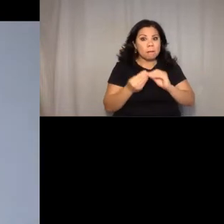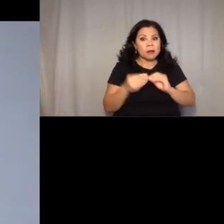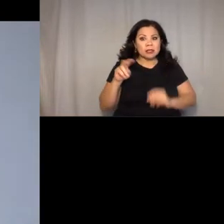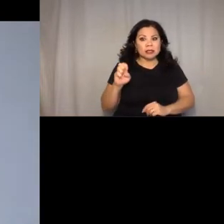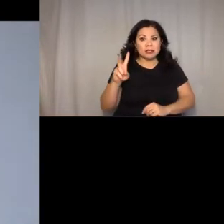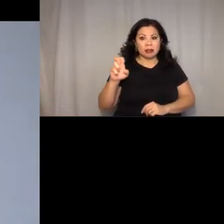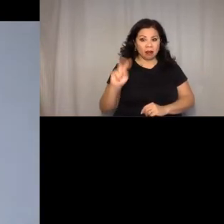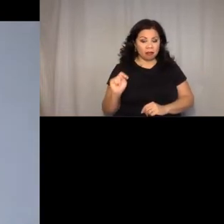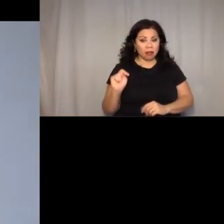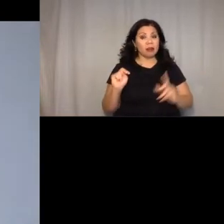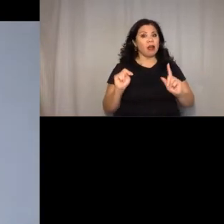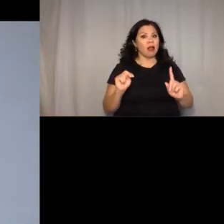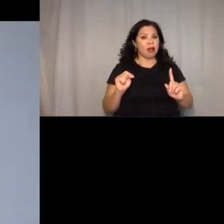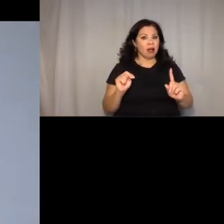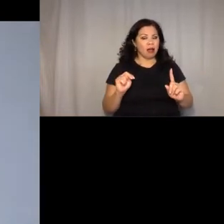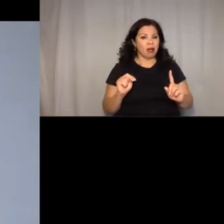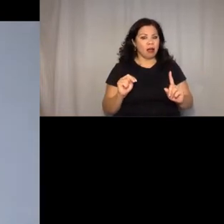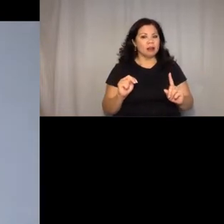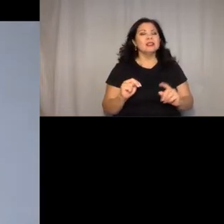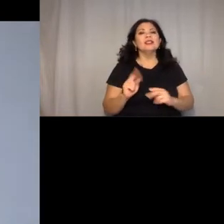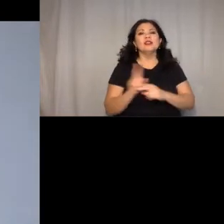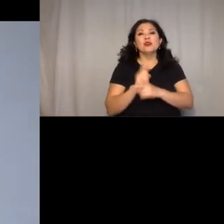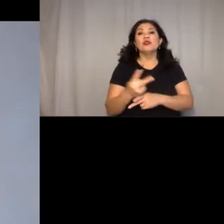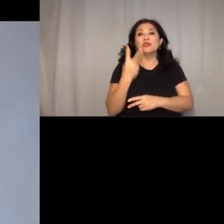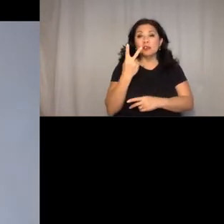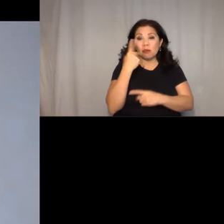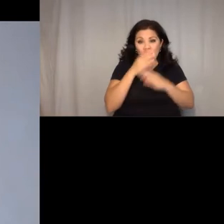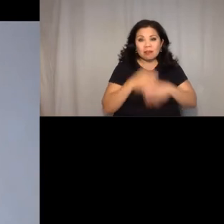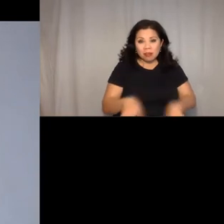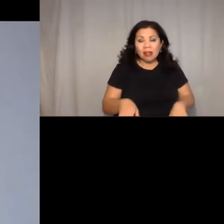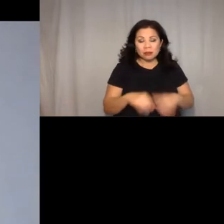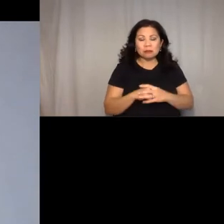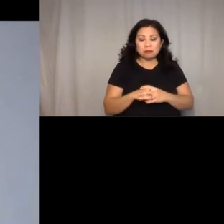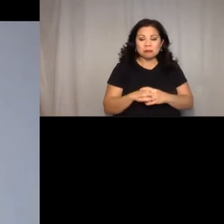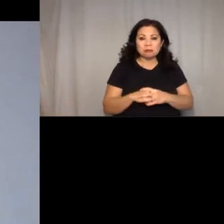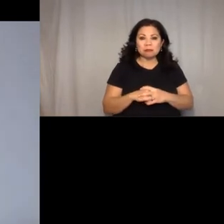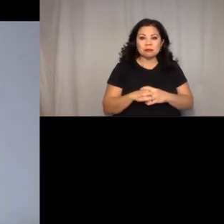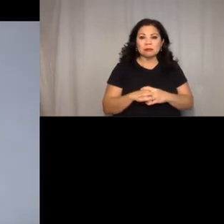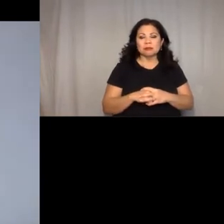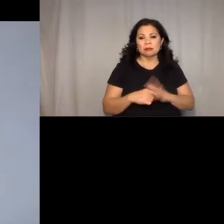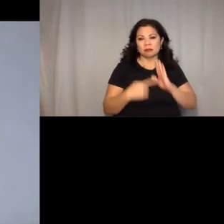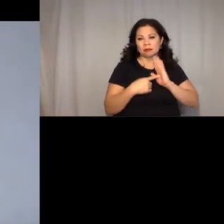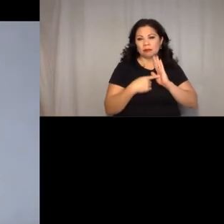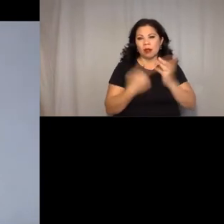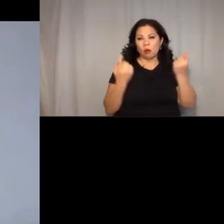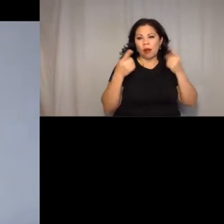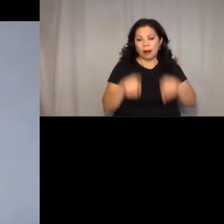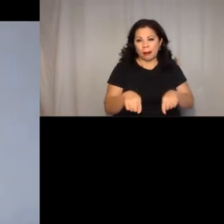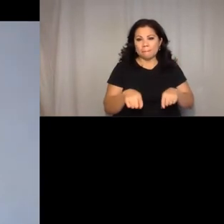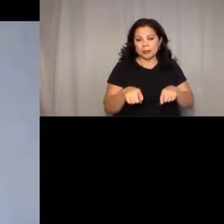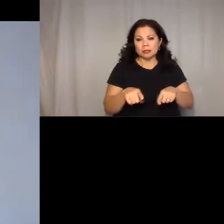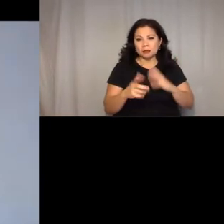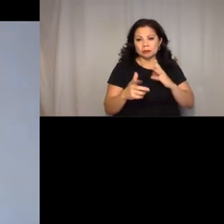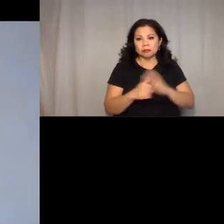what's nice about even numbers is that you can always divide by 2. Okay, so let me show you what happens when we do